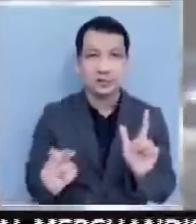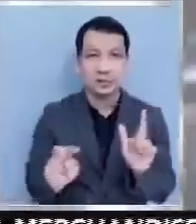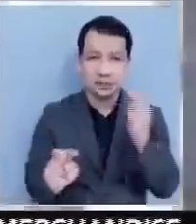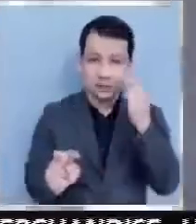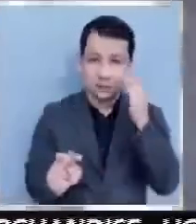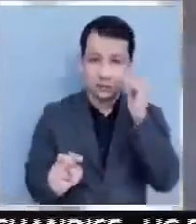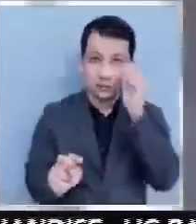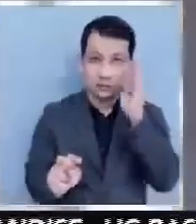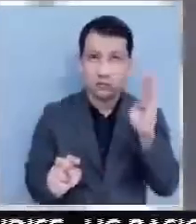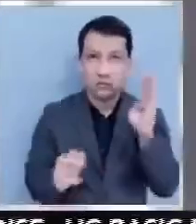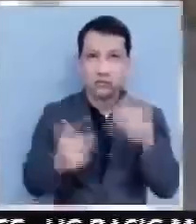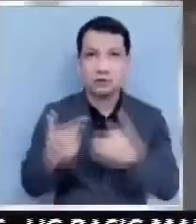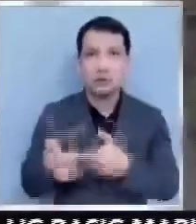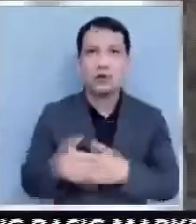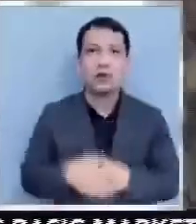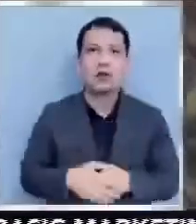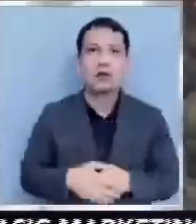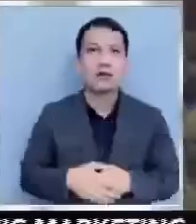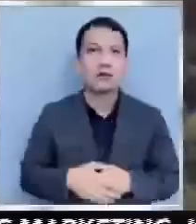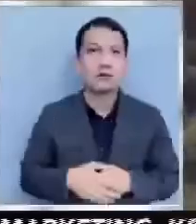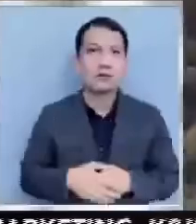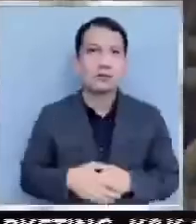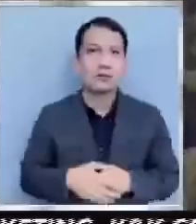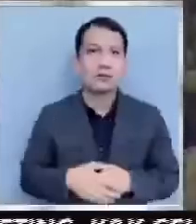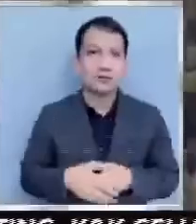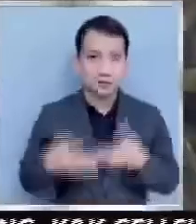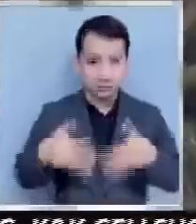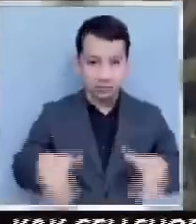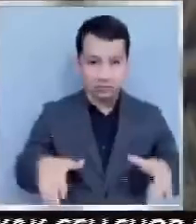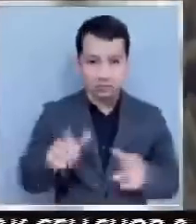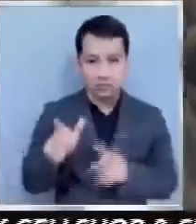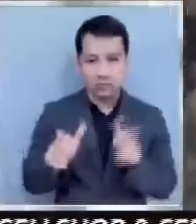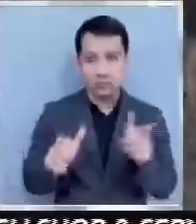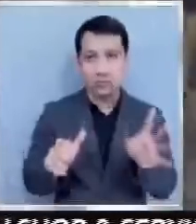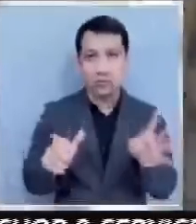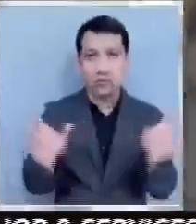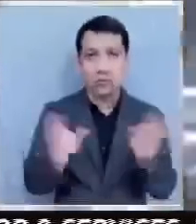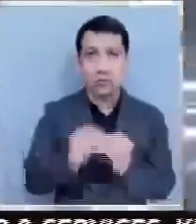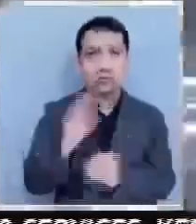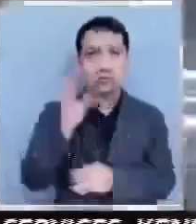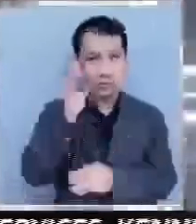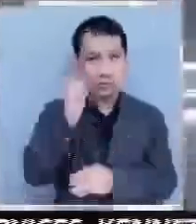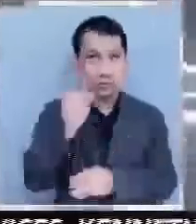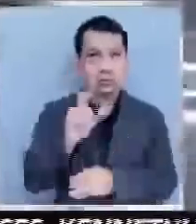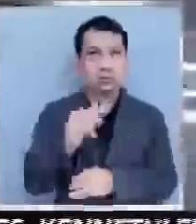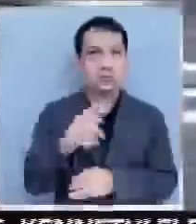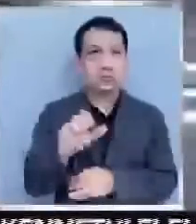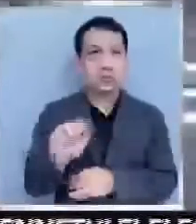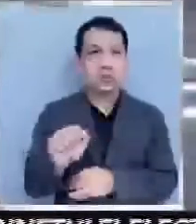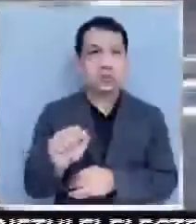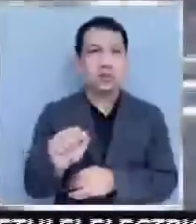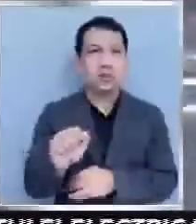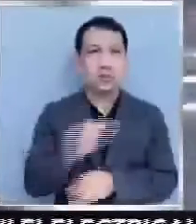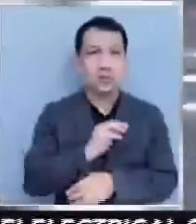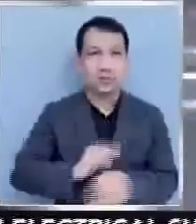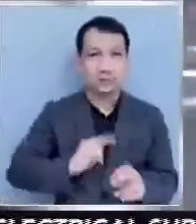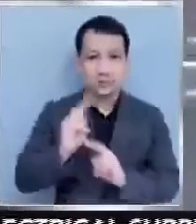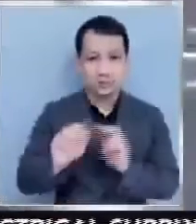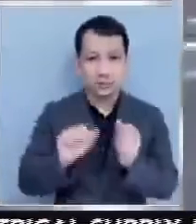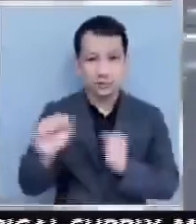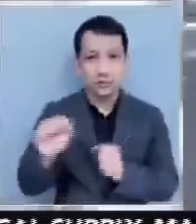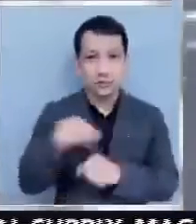Borromeo, Miss Charm Philippines 2024 Krishna Gravidez, at Miss Supranational